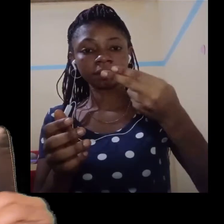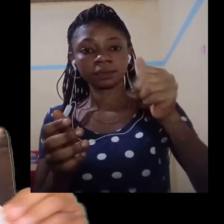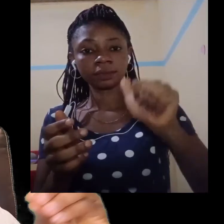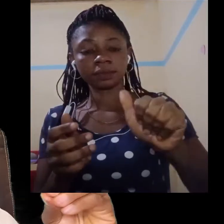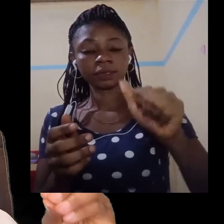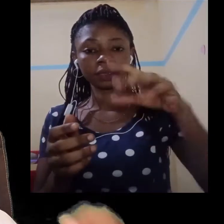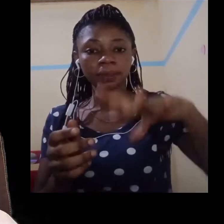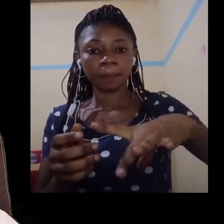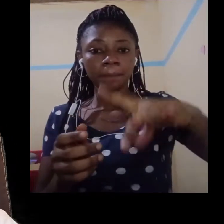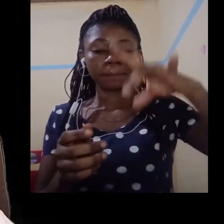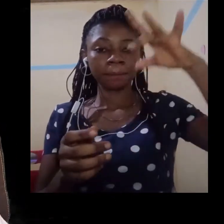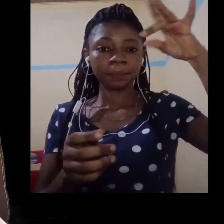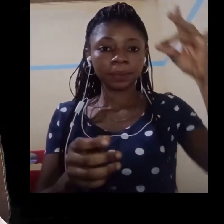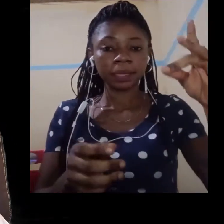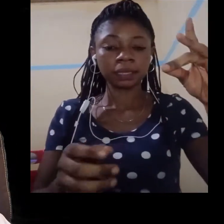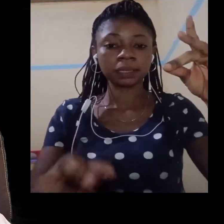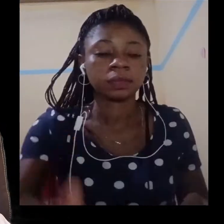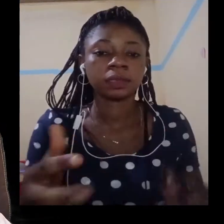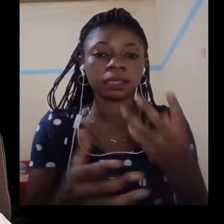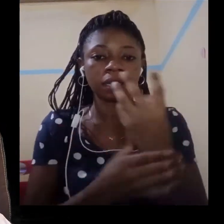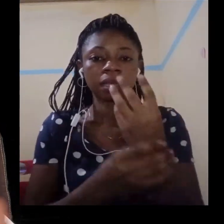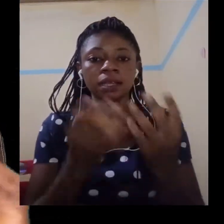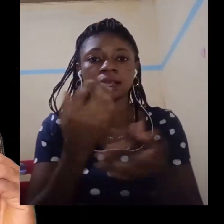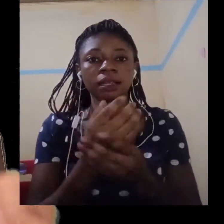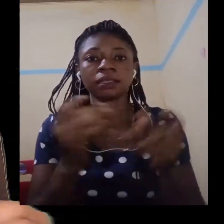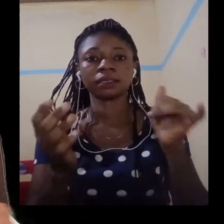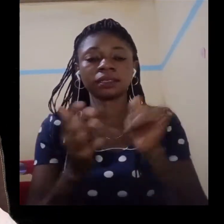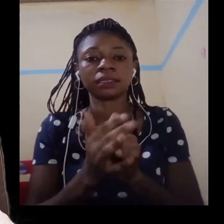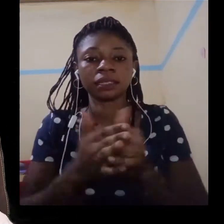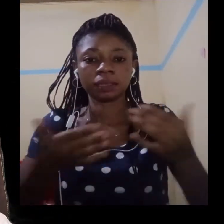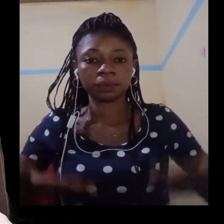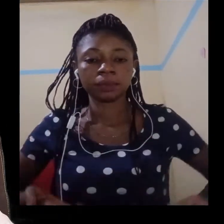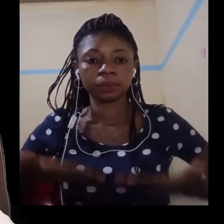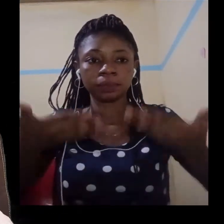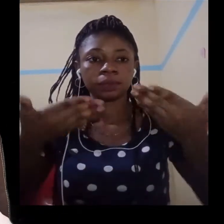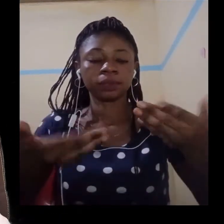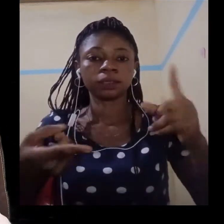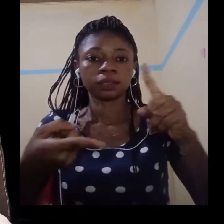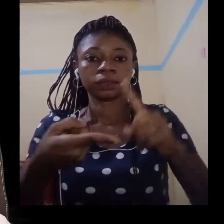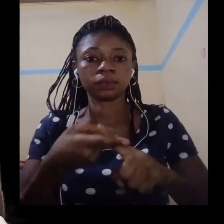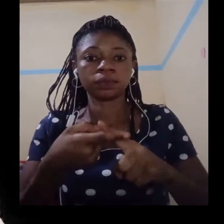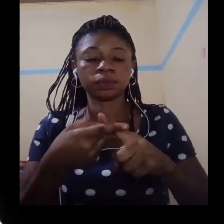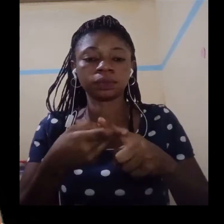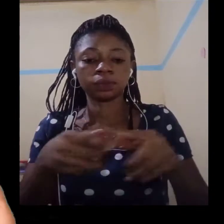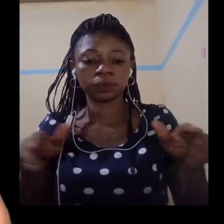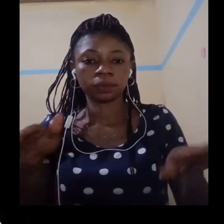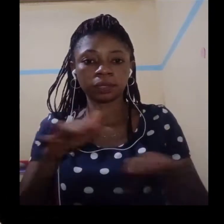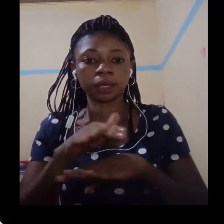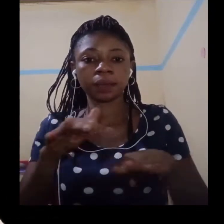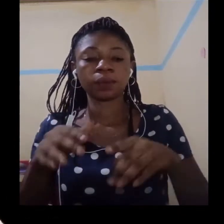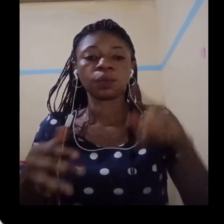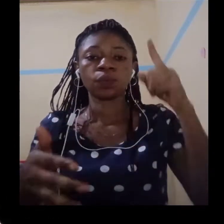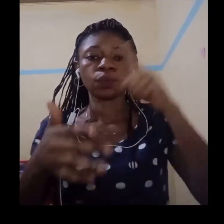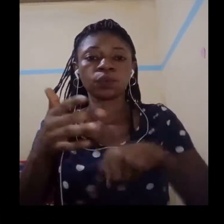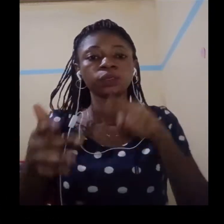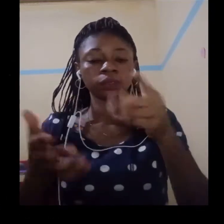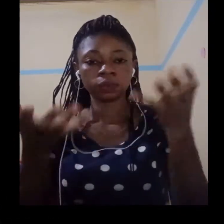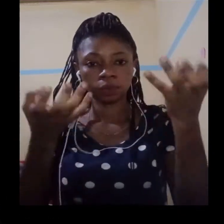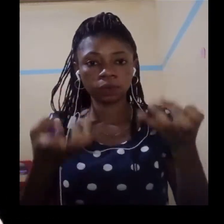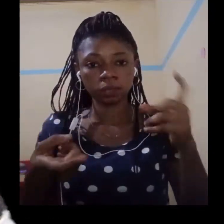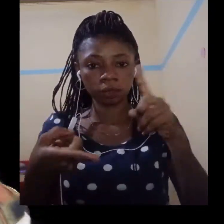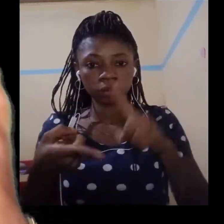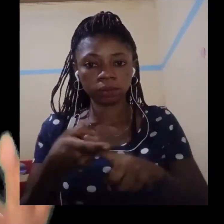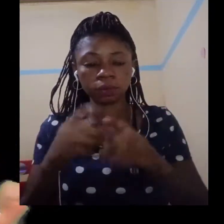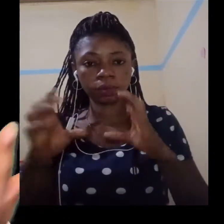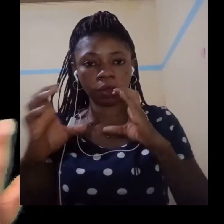of an event. And each of these Aisha picked different handshapes